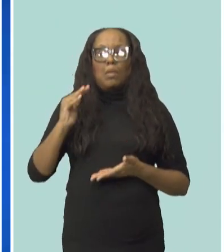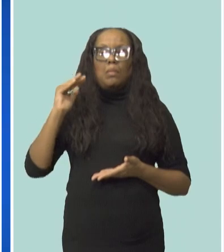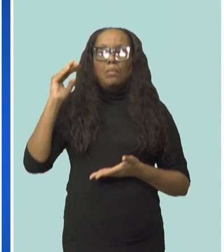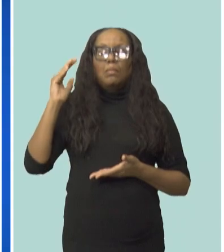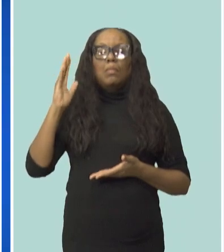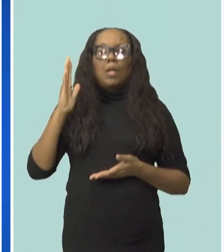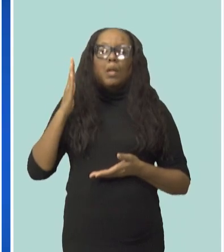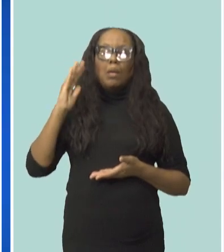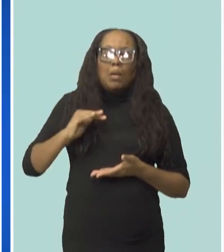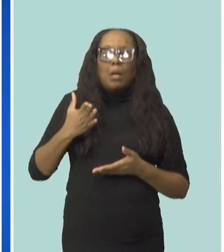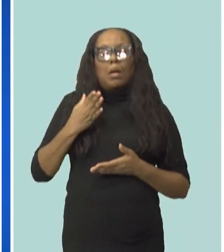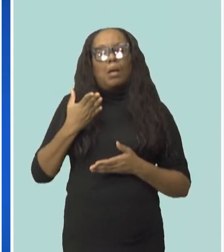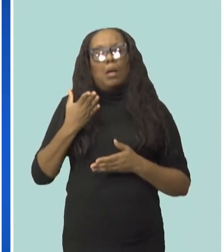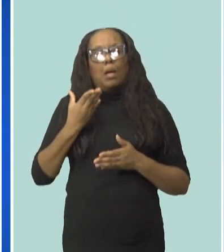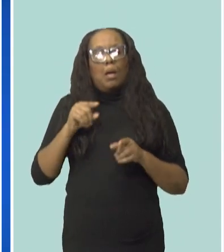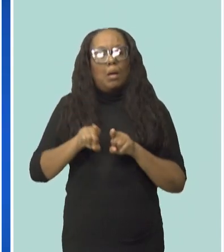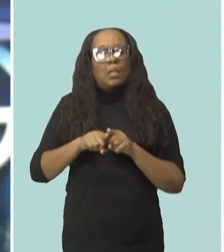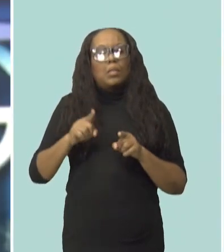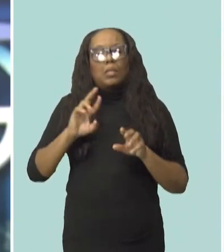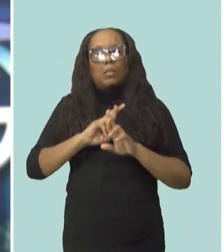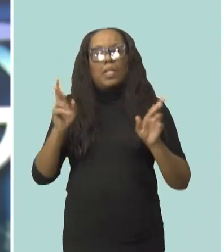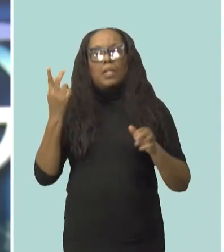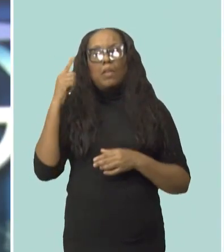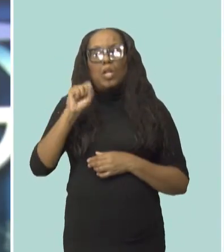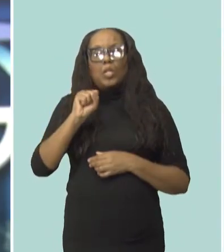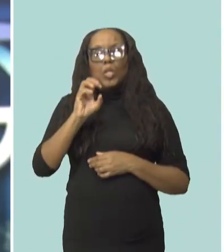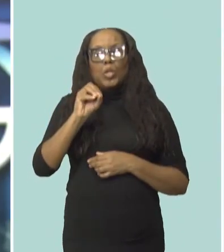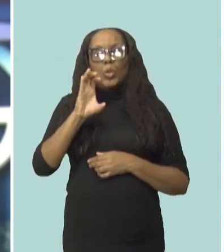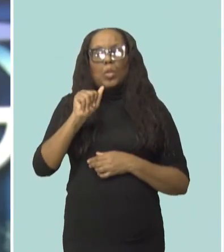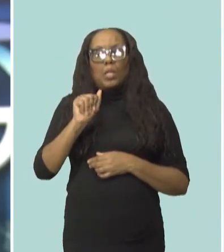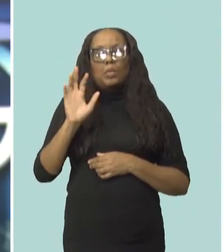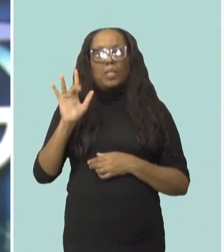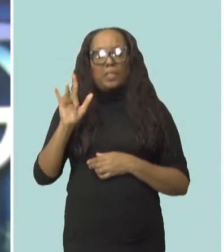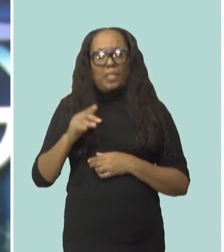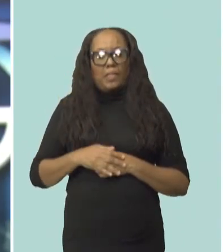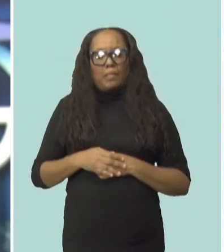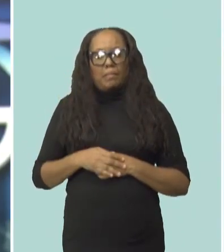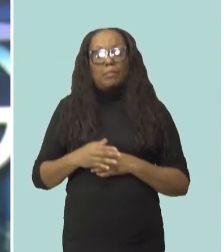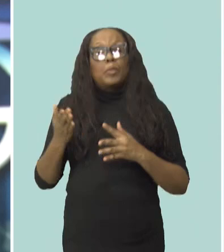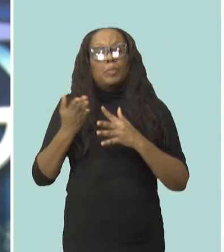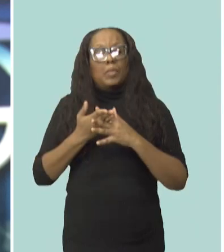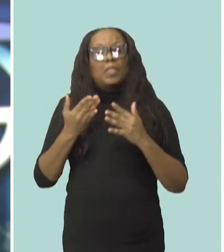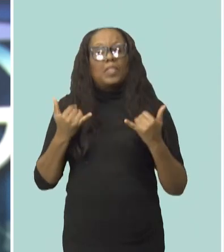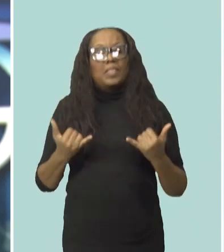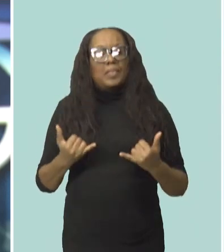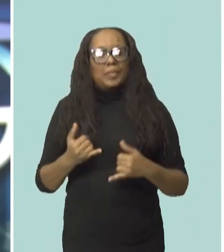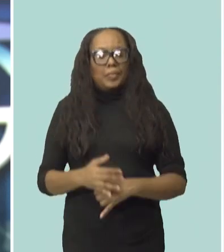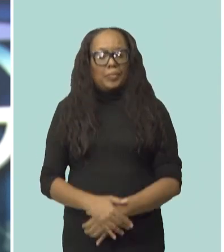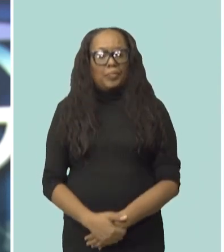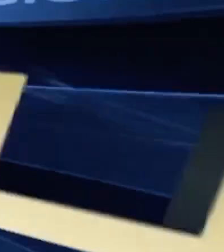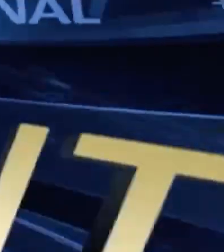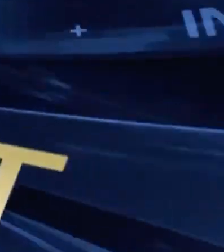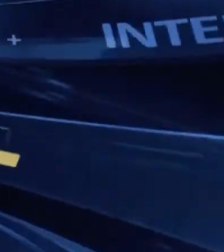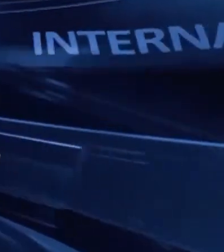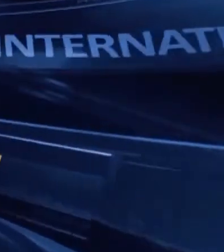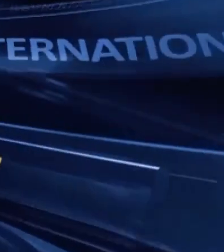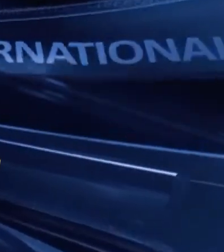25, that does not occur. And coming up on NewsNight, a fire leaves a family homeless.